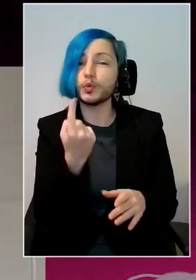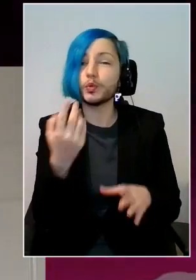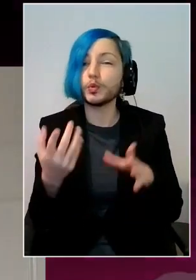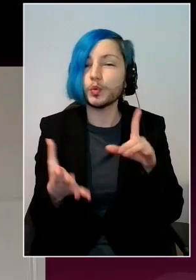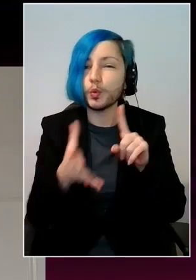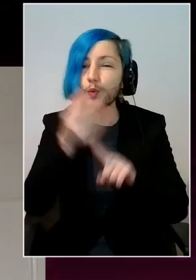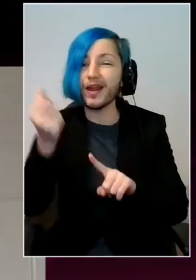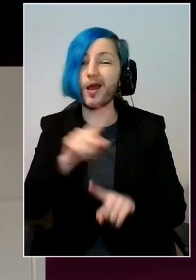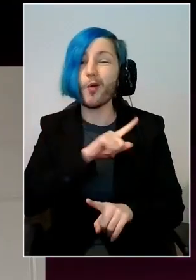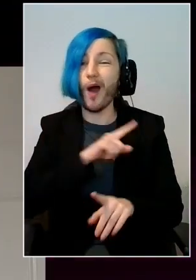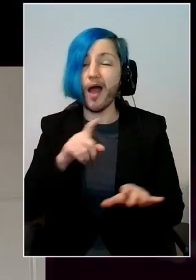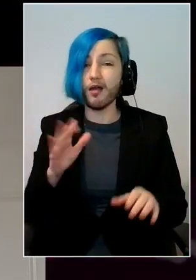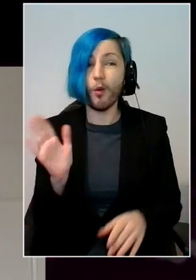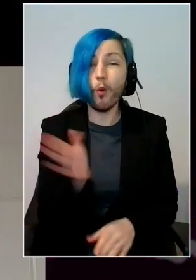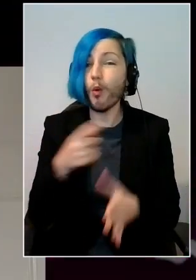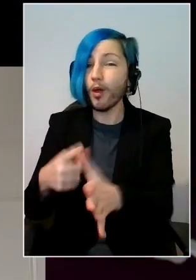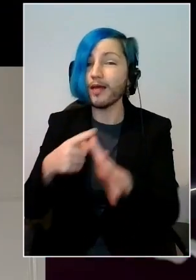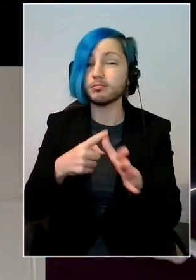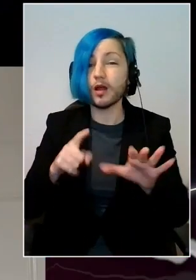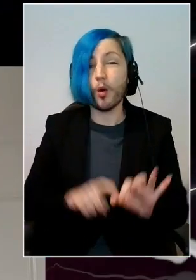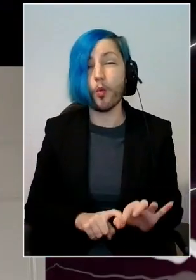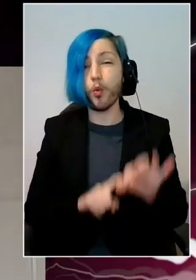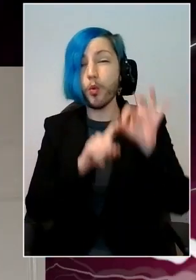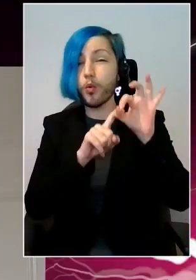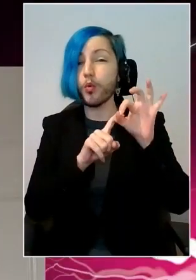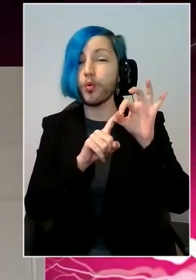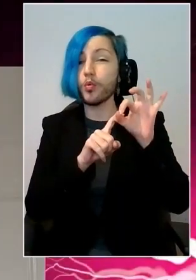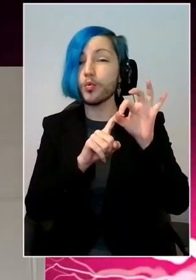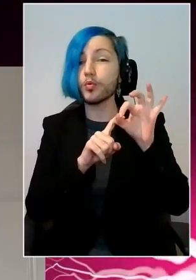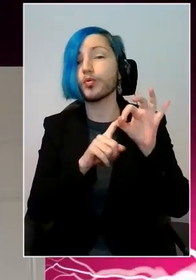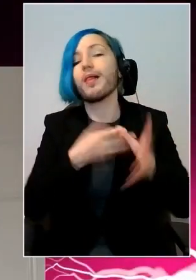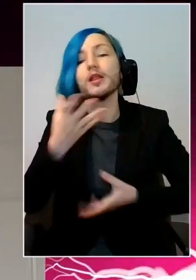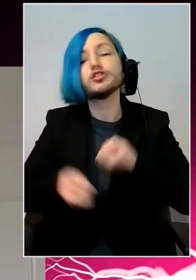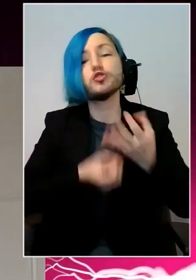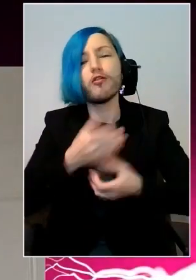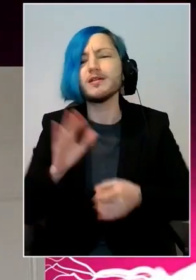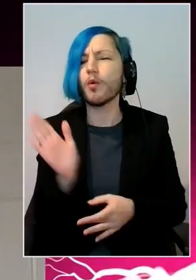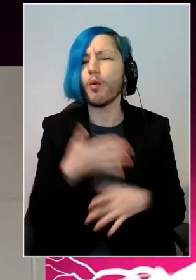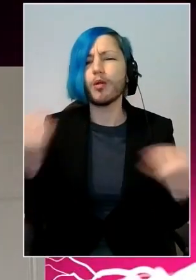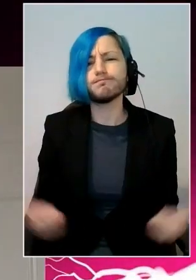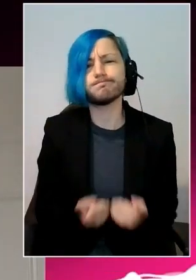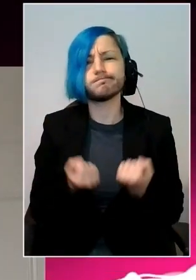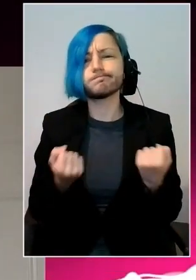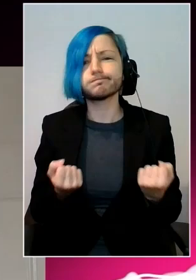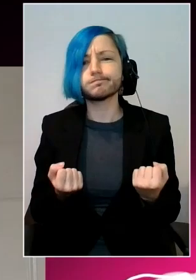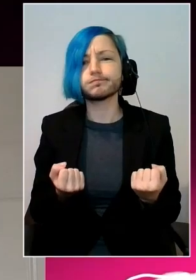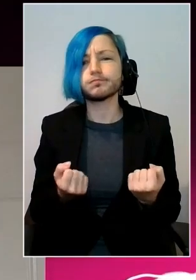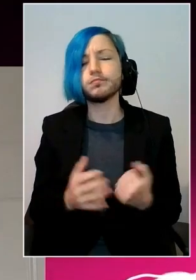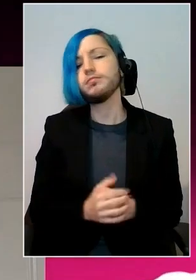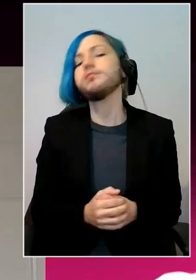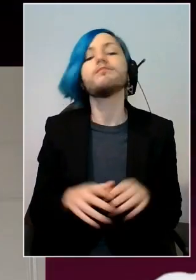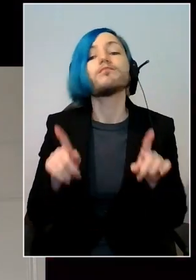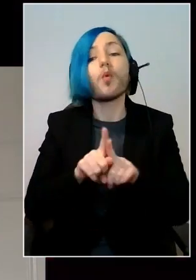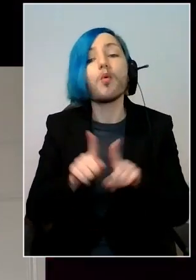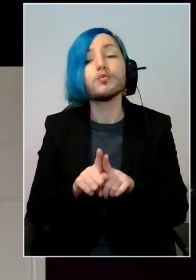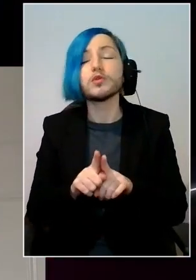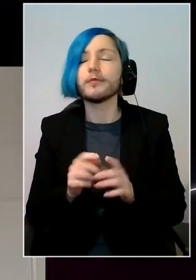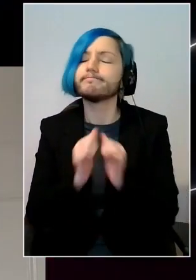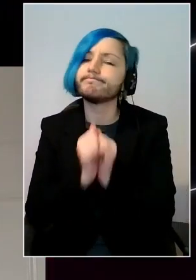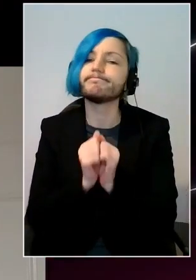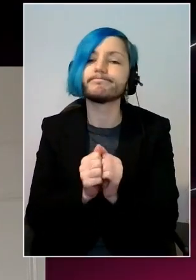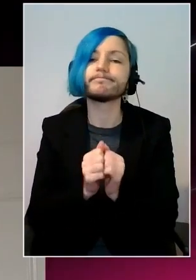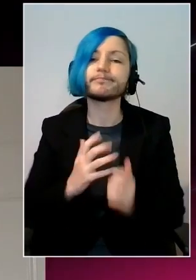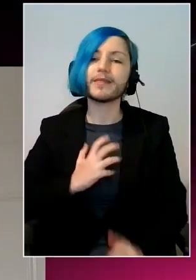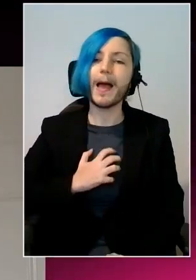and the powerful stories that we hear about. And we're really grateful to our ambassadors who help in the judging and the hosting of